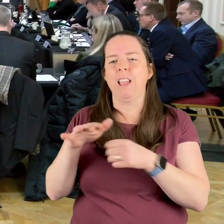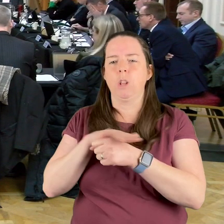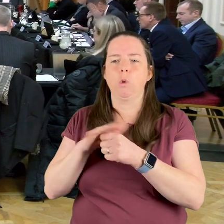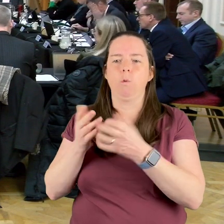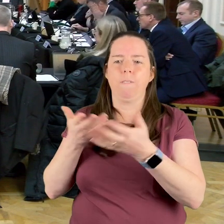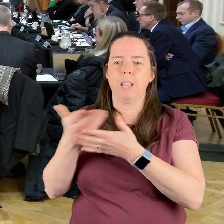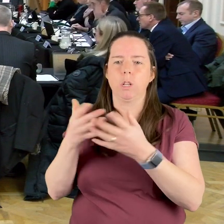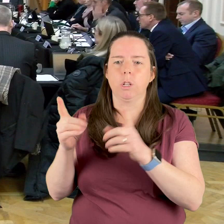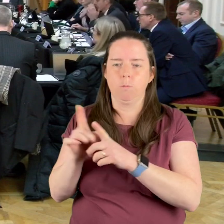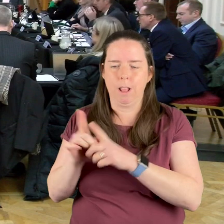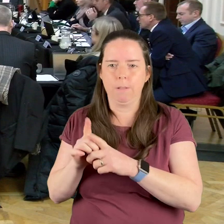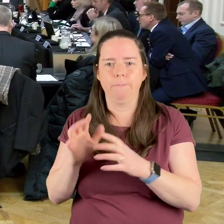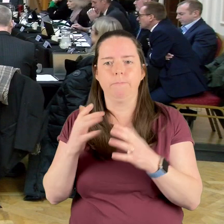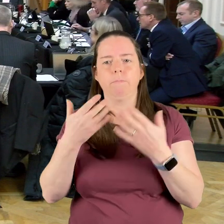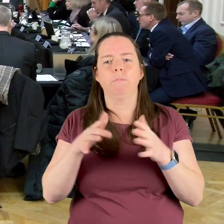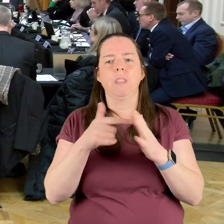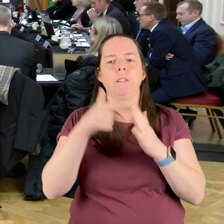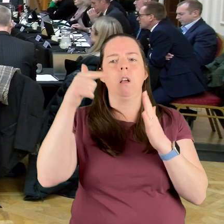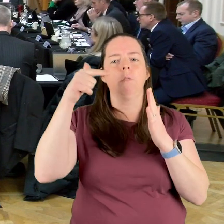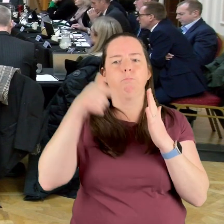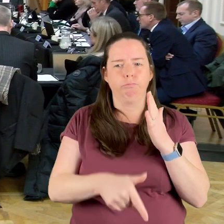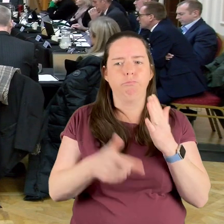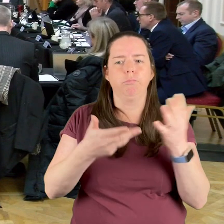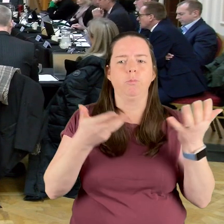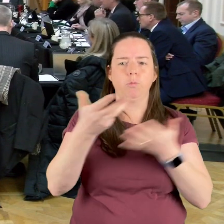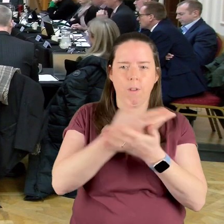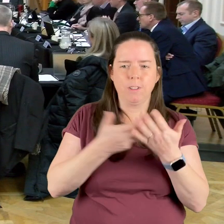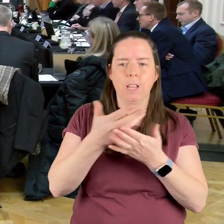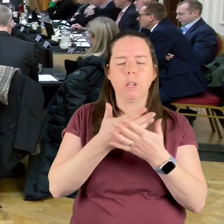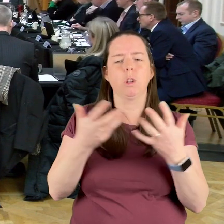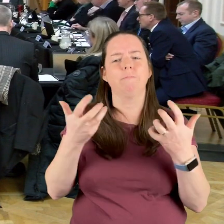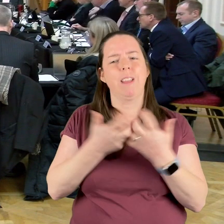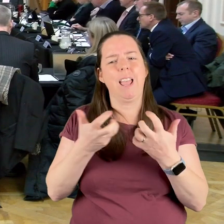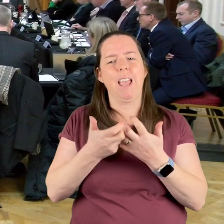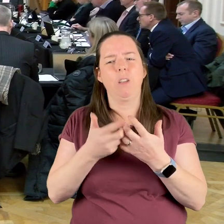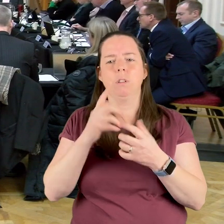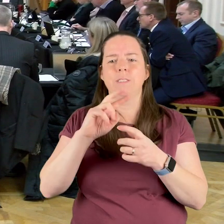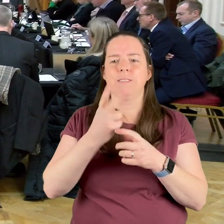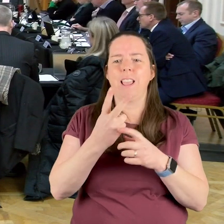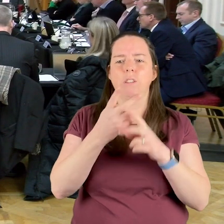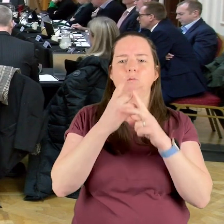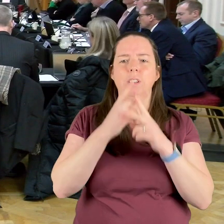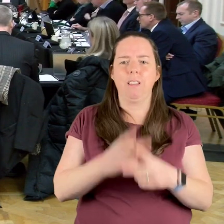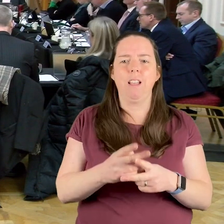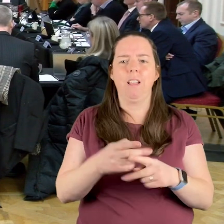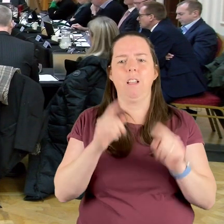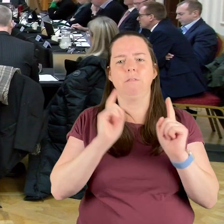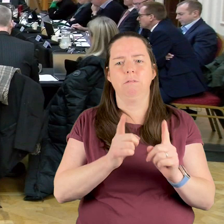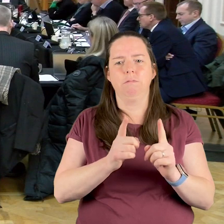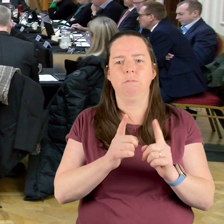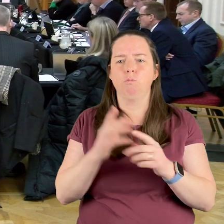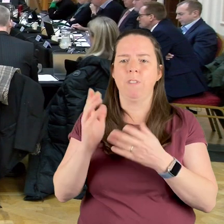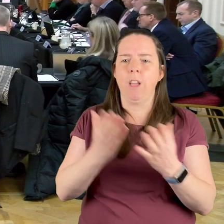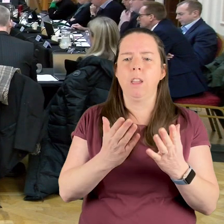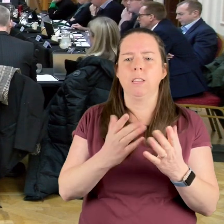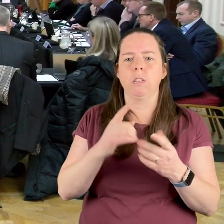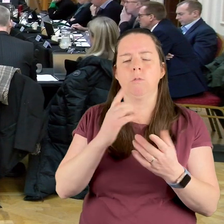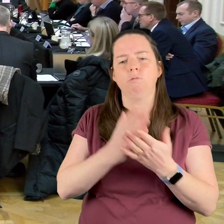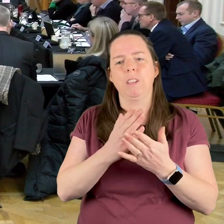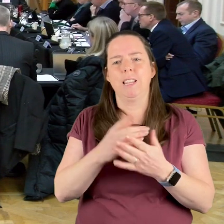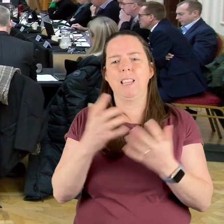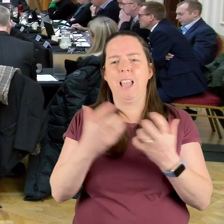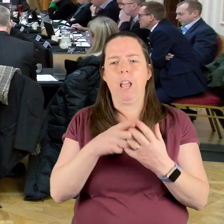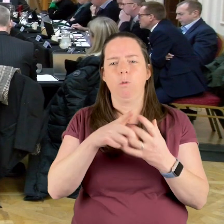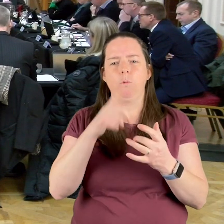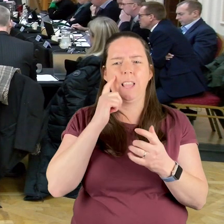to do stuff, but it's also quite a local conversation as well. And we have, you know, in-depth conversations about